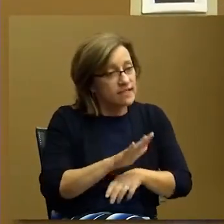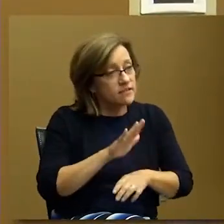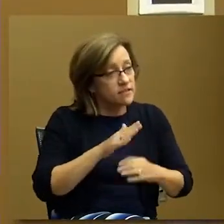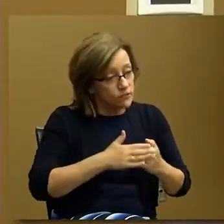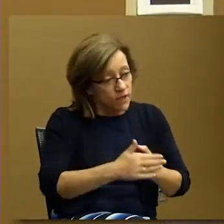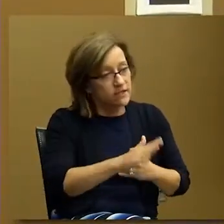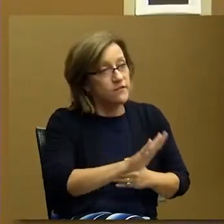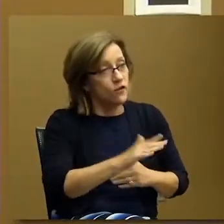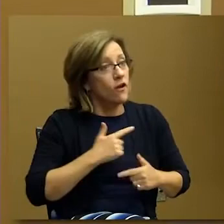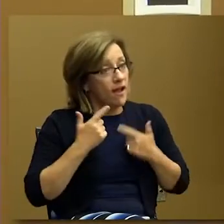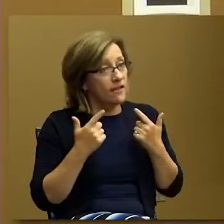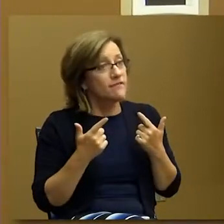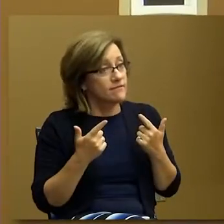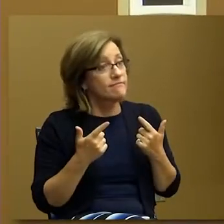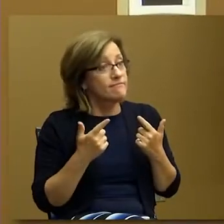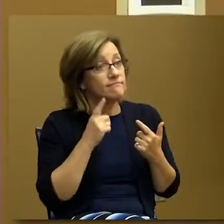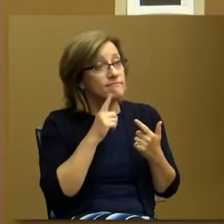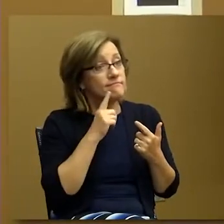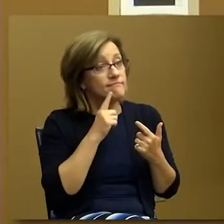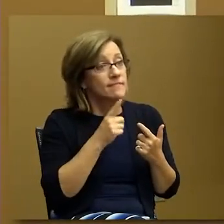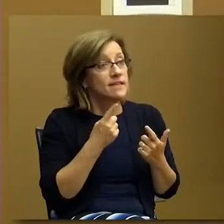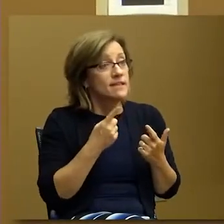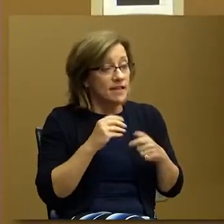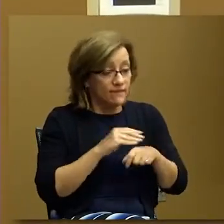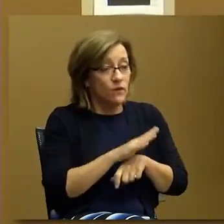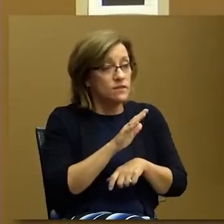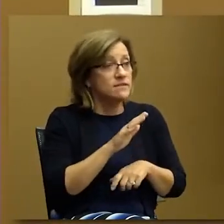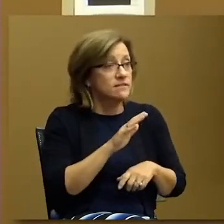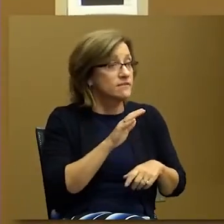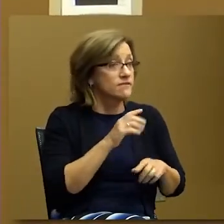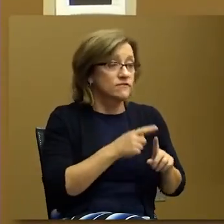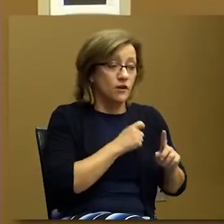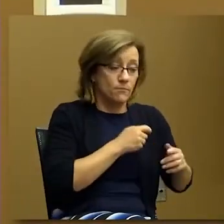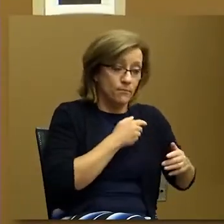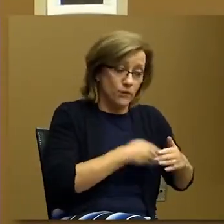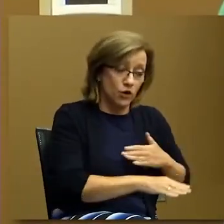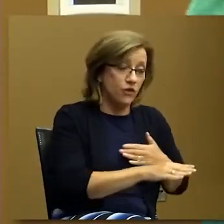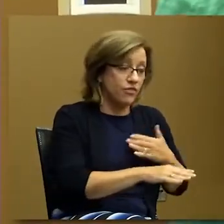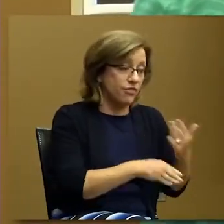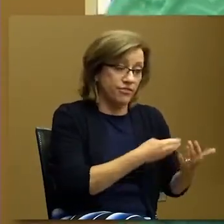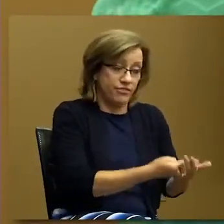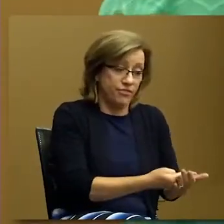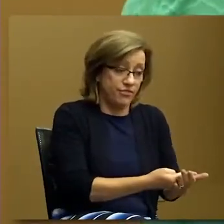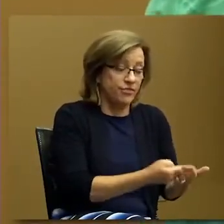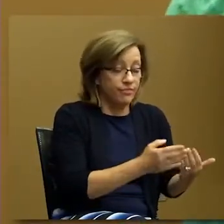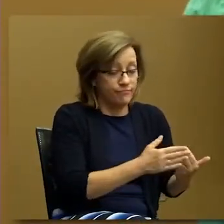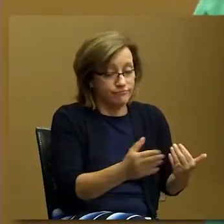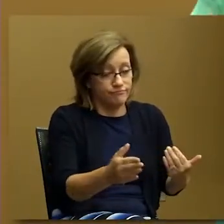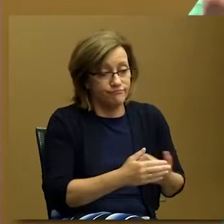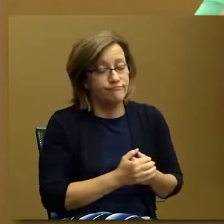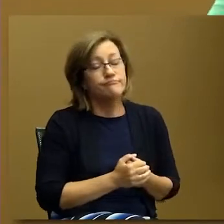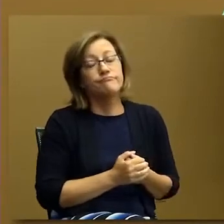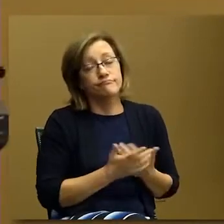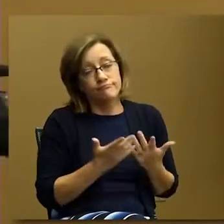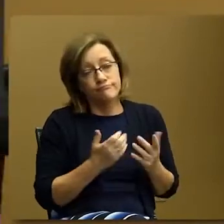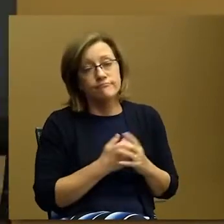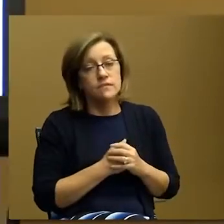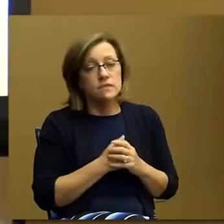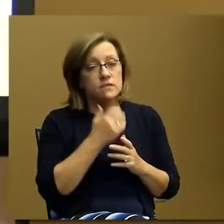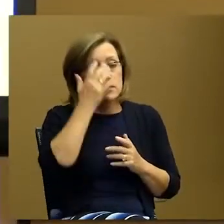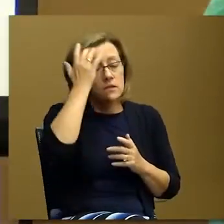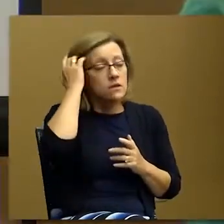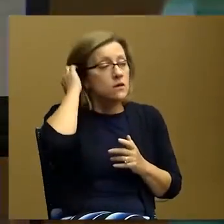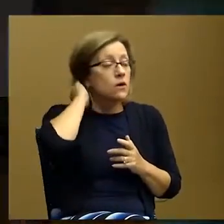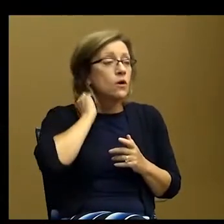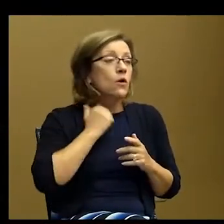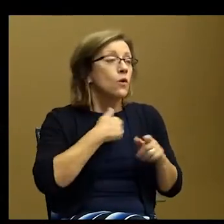life. You know, it has influence on it. Okay? So, we also need